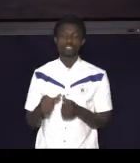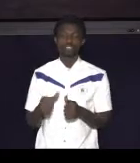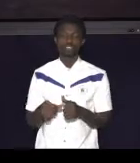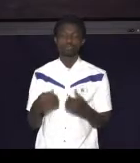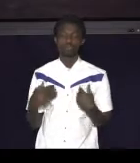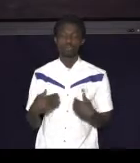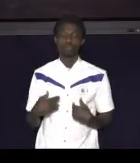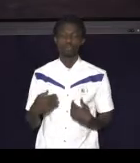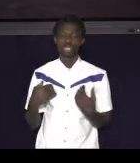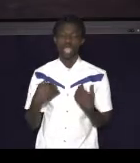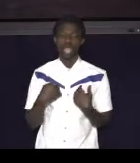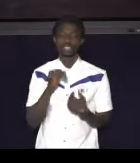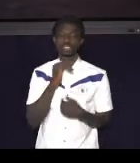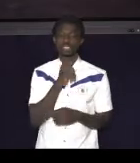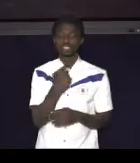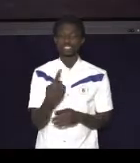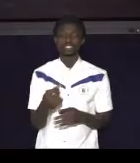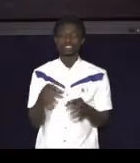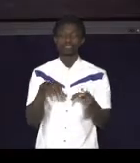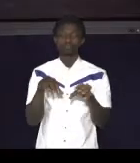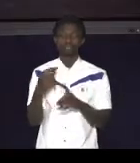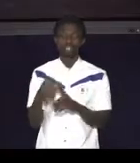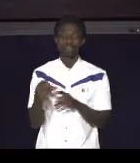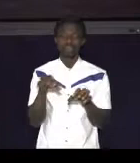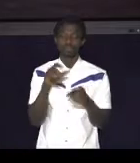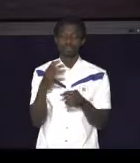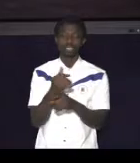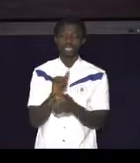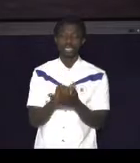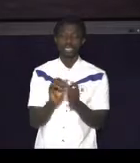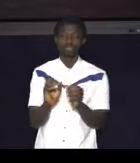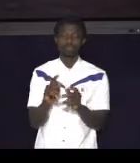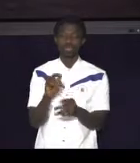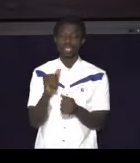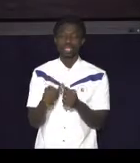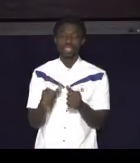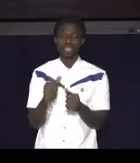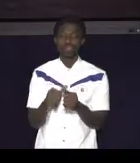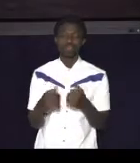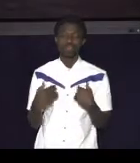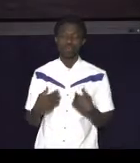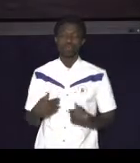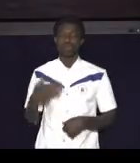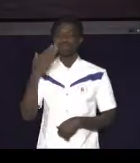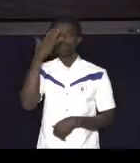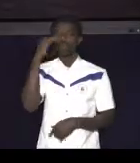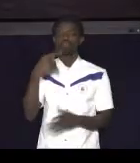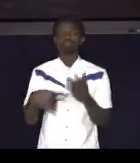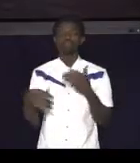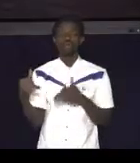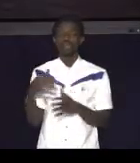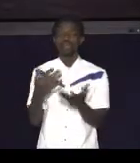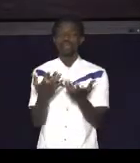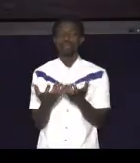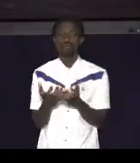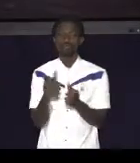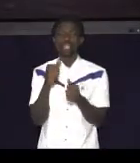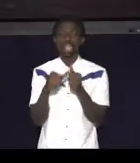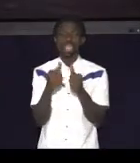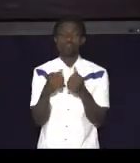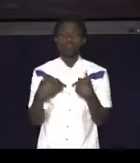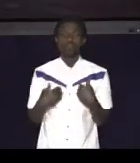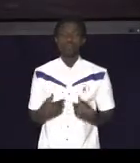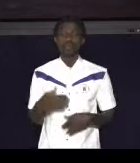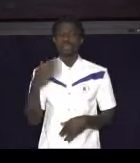is a singular verb. Did you get that? Okay. Everybody knows what they want. Everybody